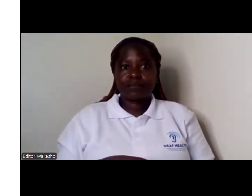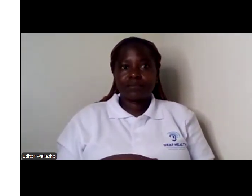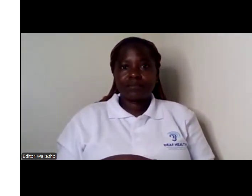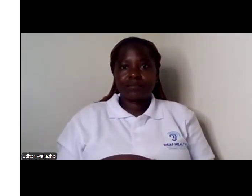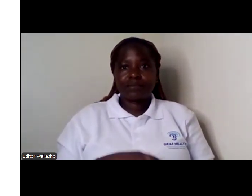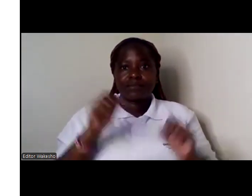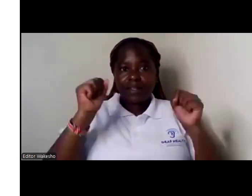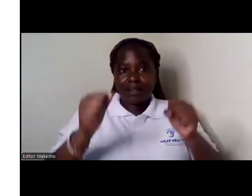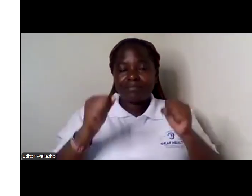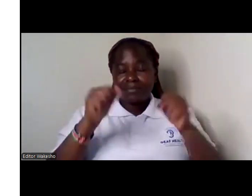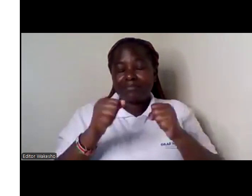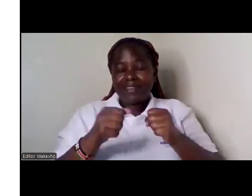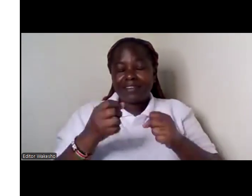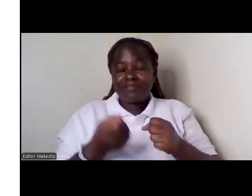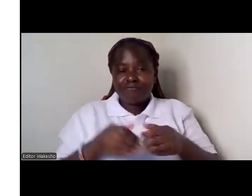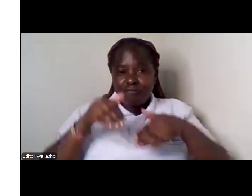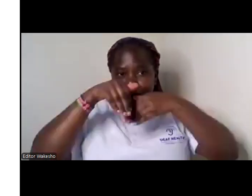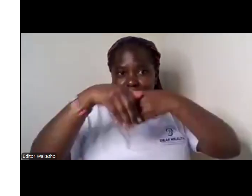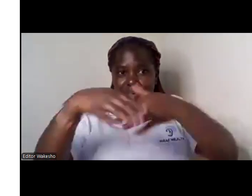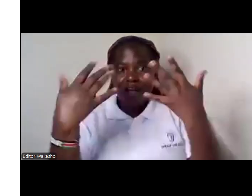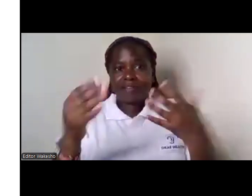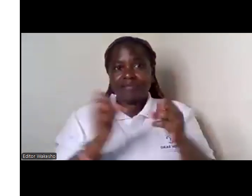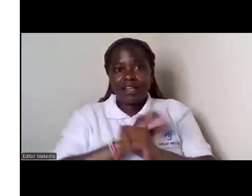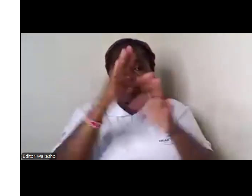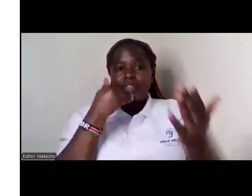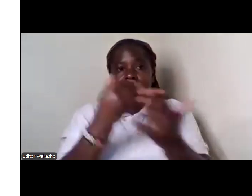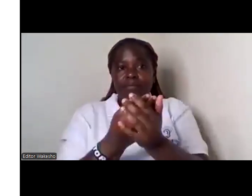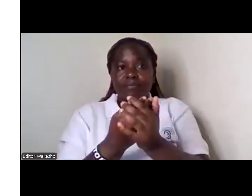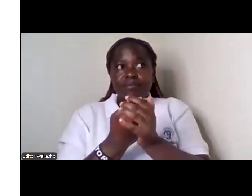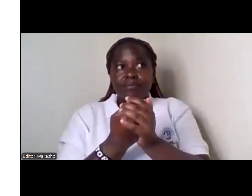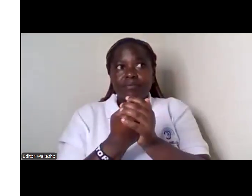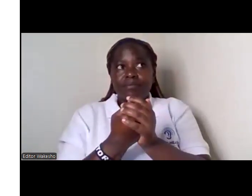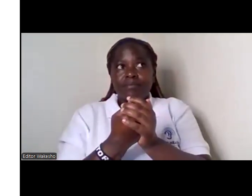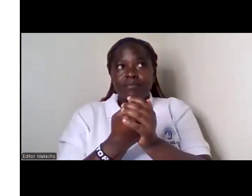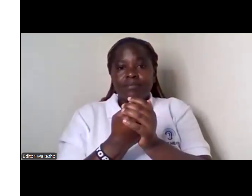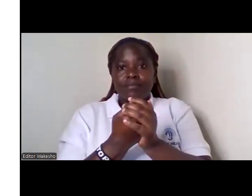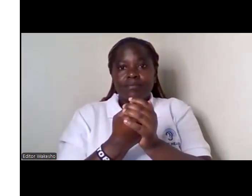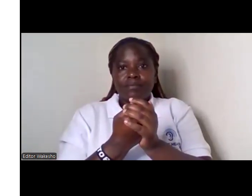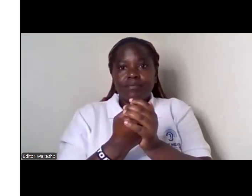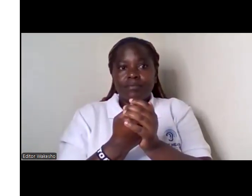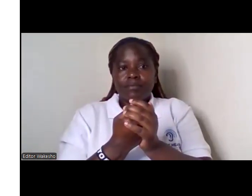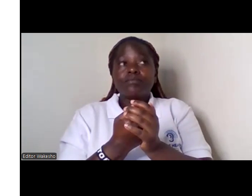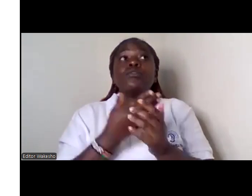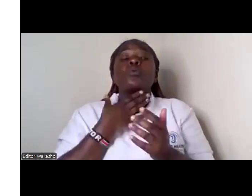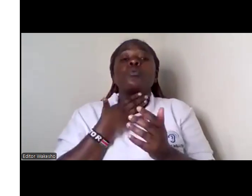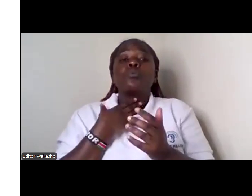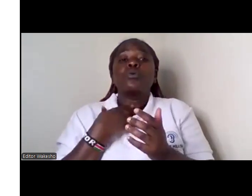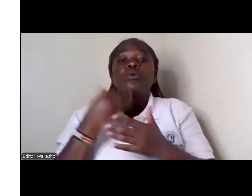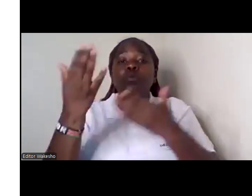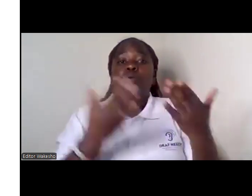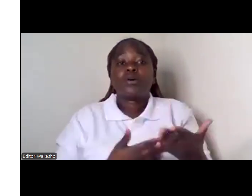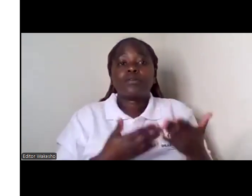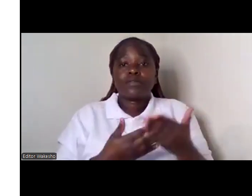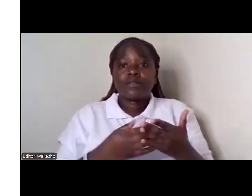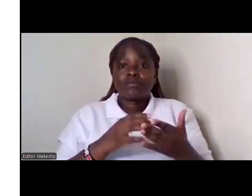signs and they were really very clear. Thank you. So I would like now to invite Teacher Sese,